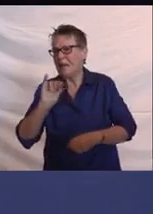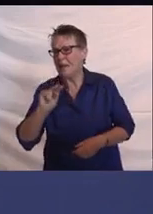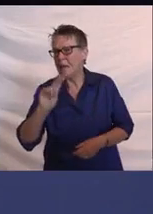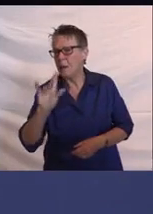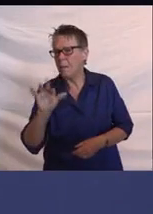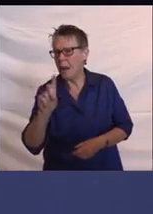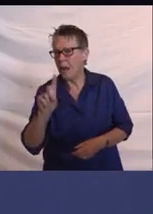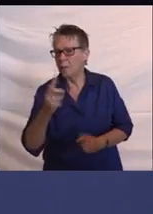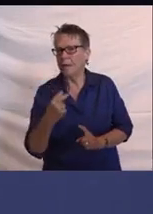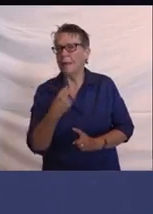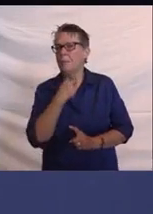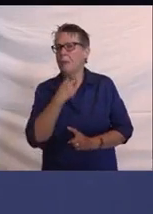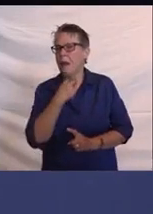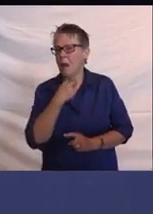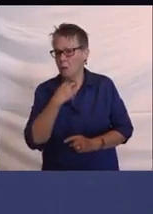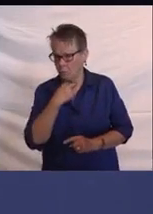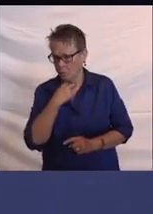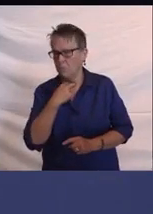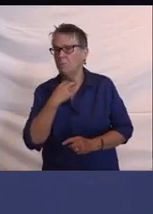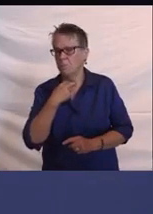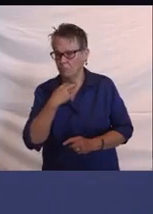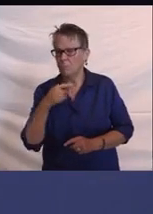Center at